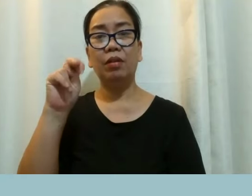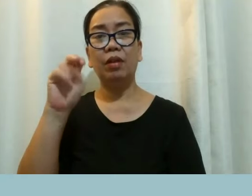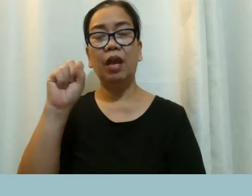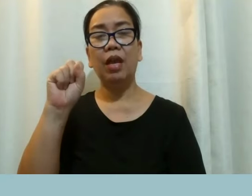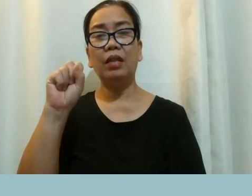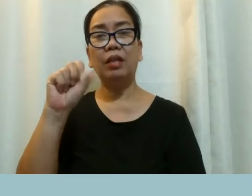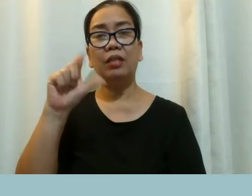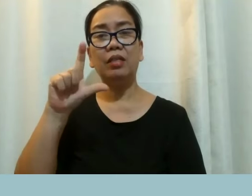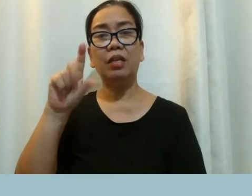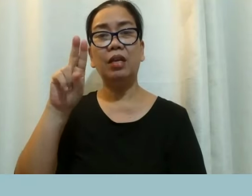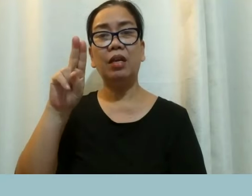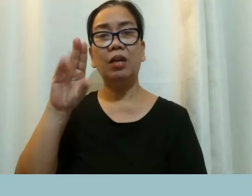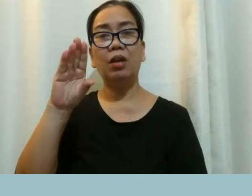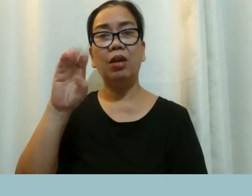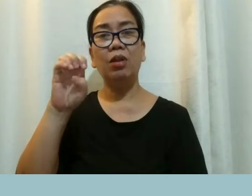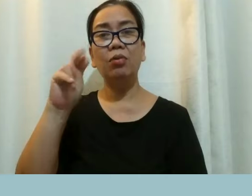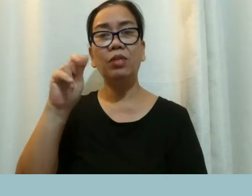a